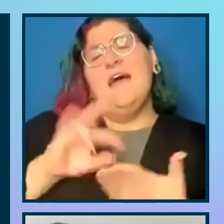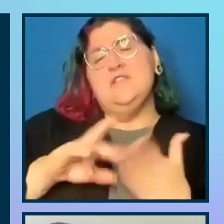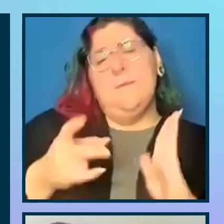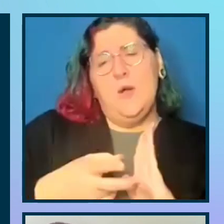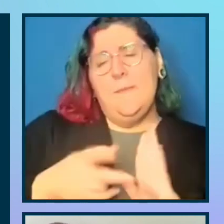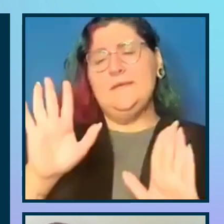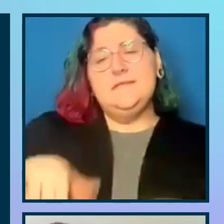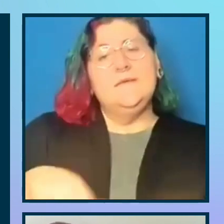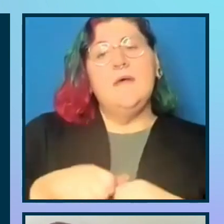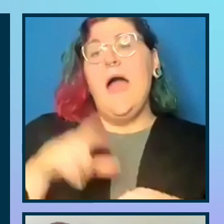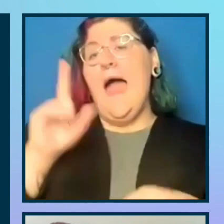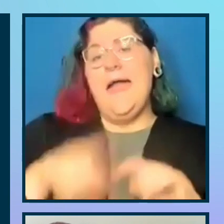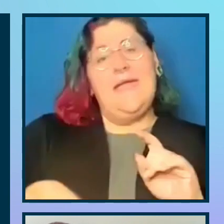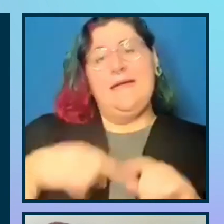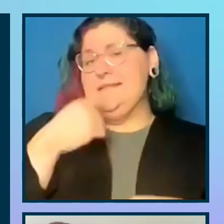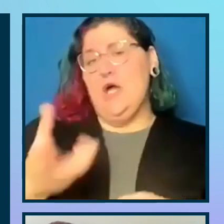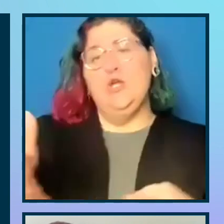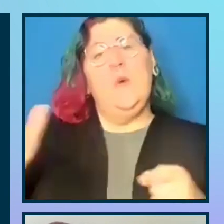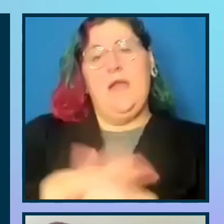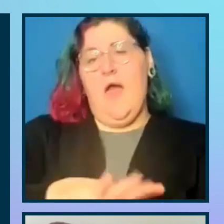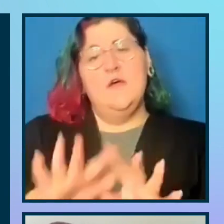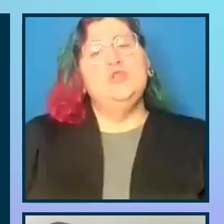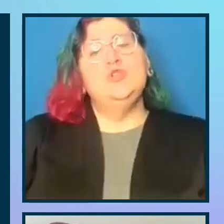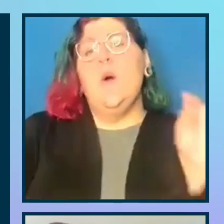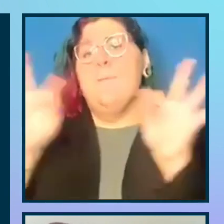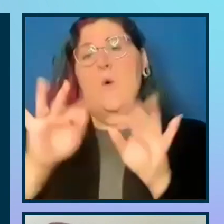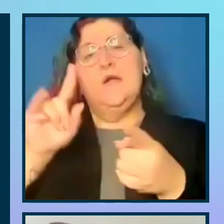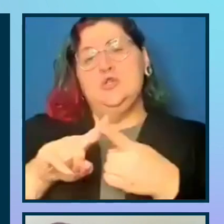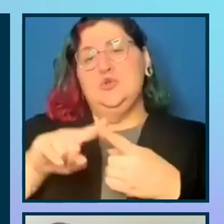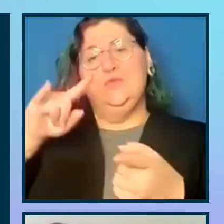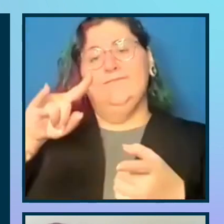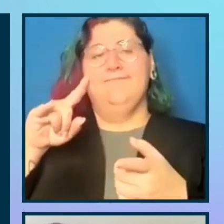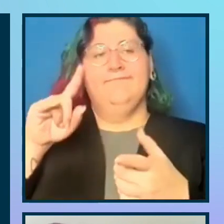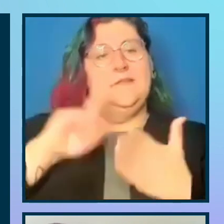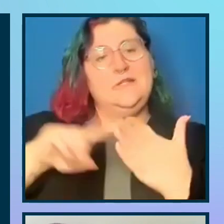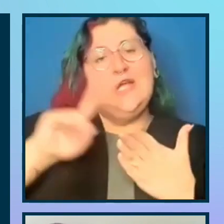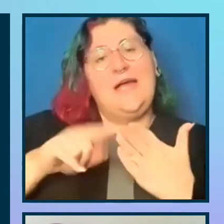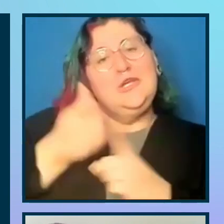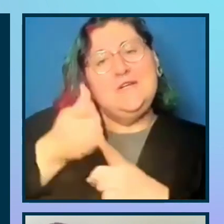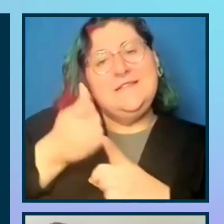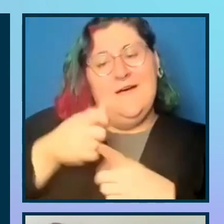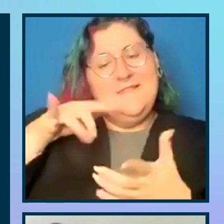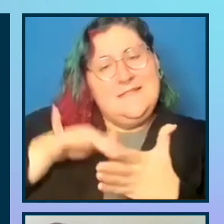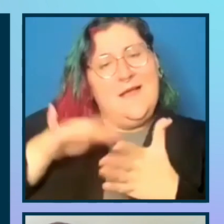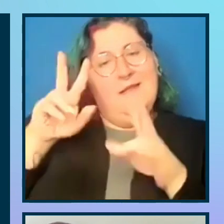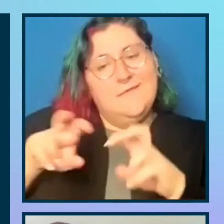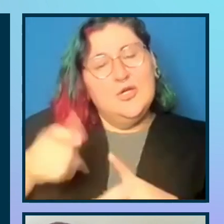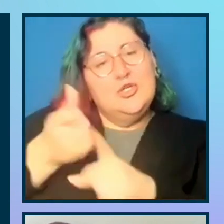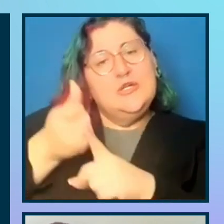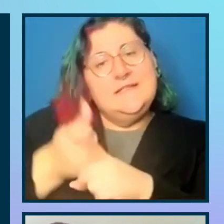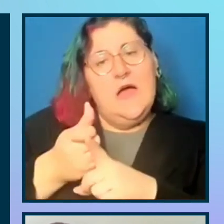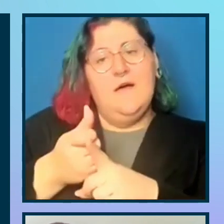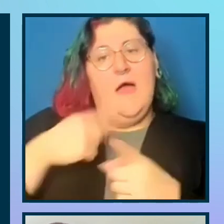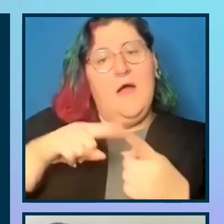own user studies to determine potential accessibility issues with your website or web application. So many times do we make assumptions